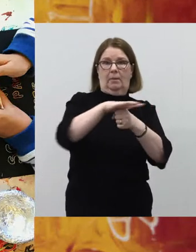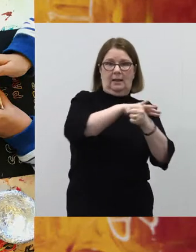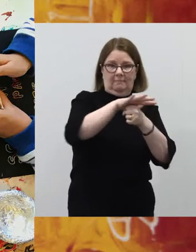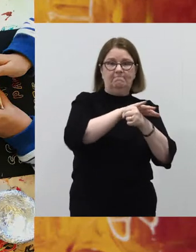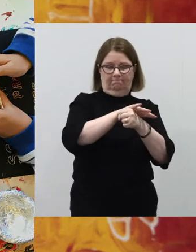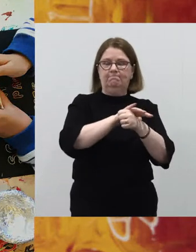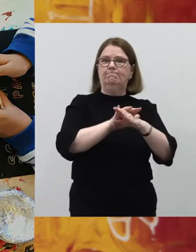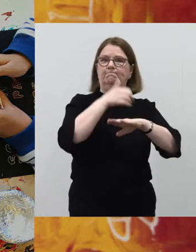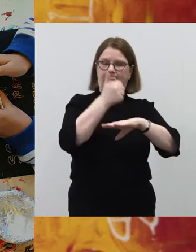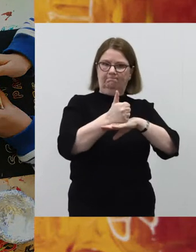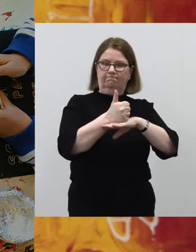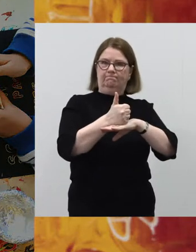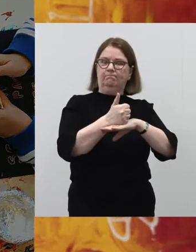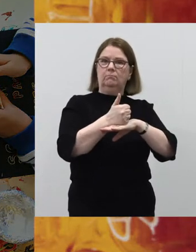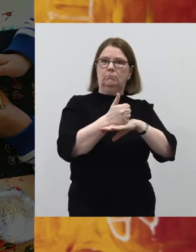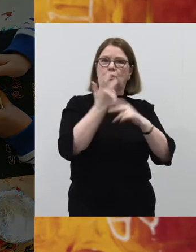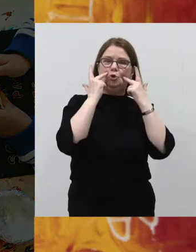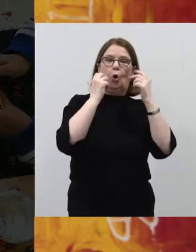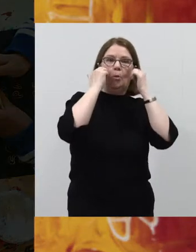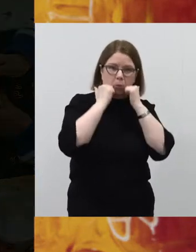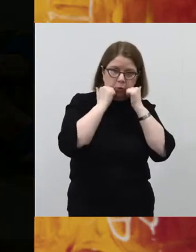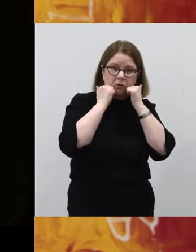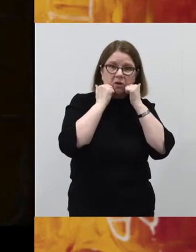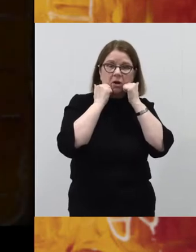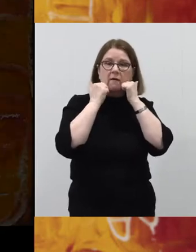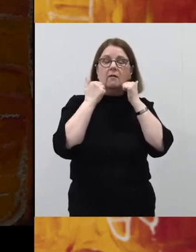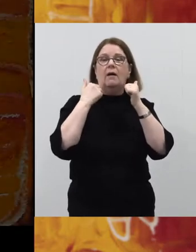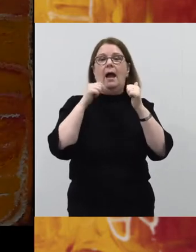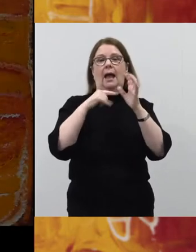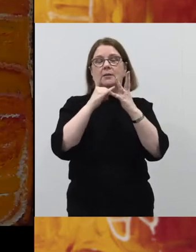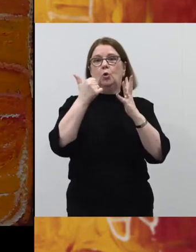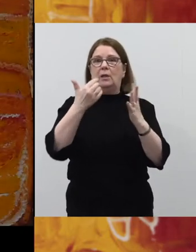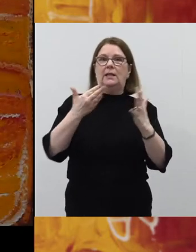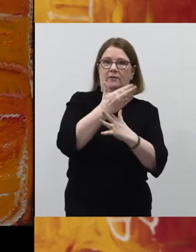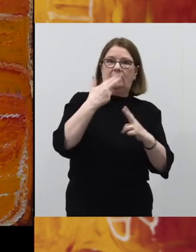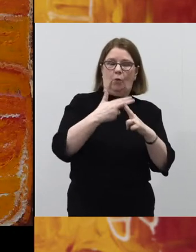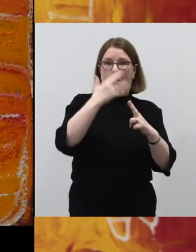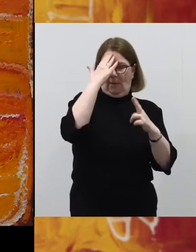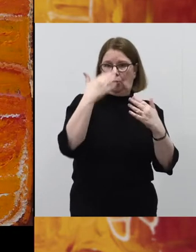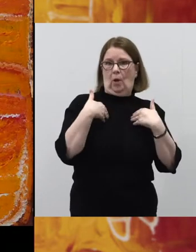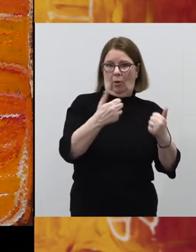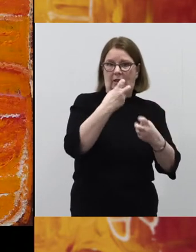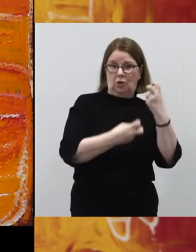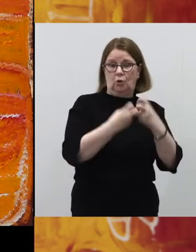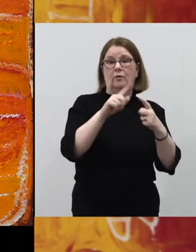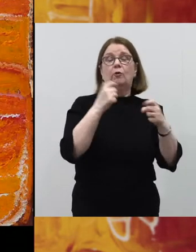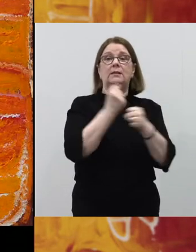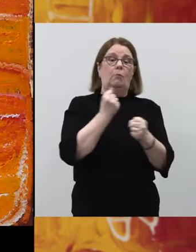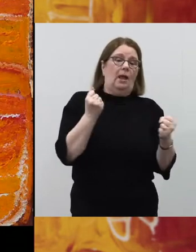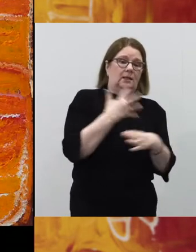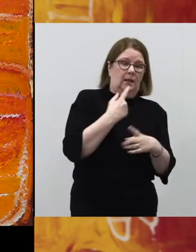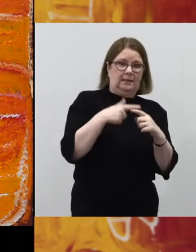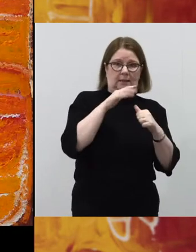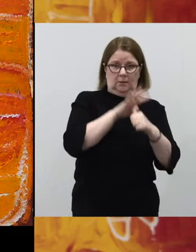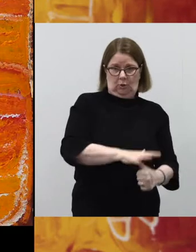role of art and health at healing within Indigenous communities provides another excellent model of engagement. Rather than